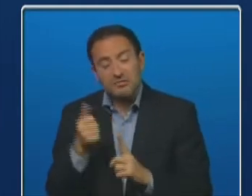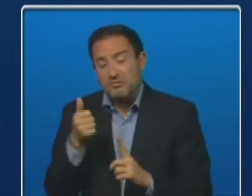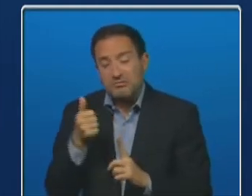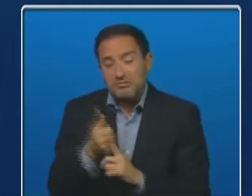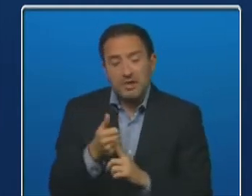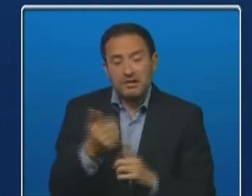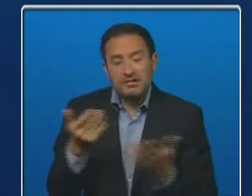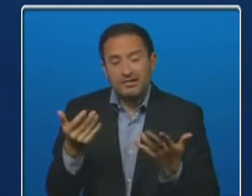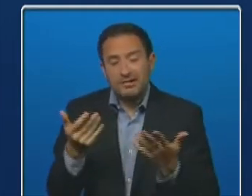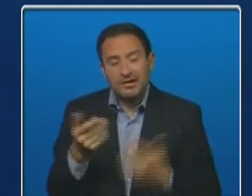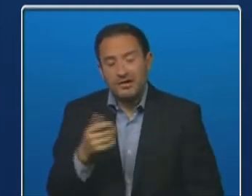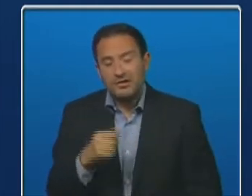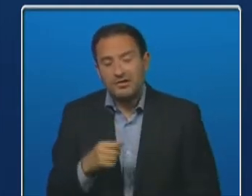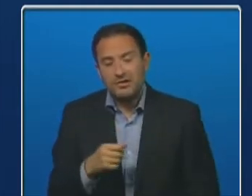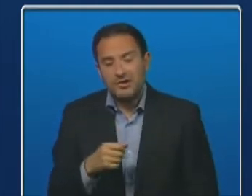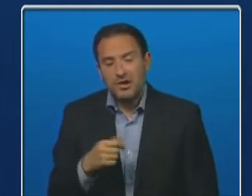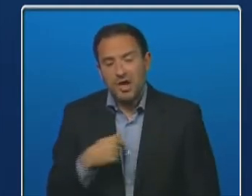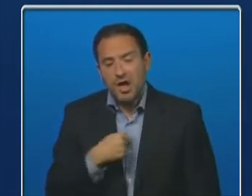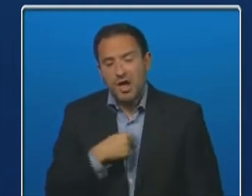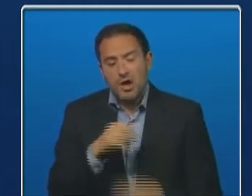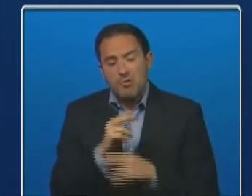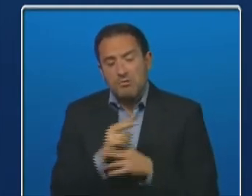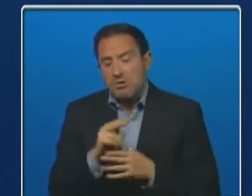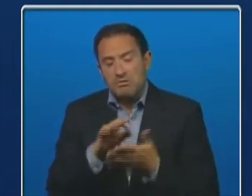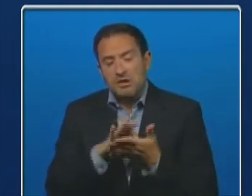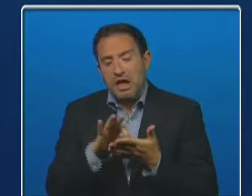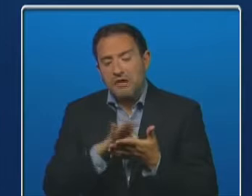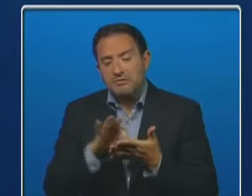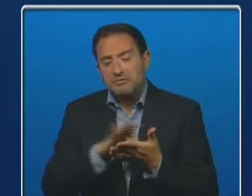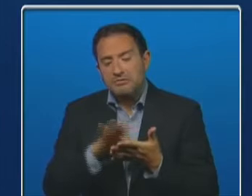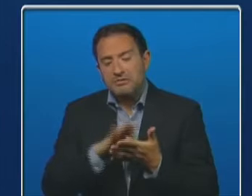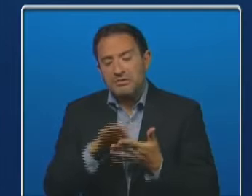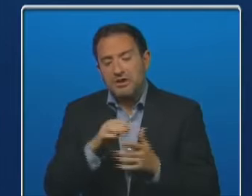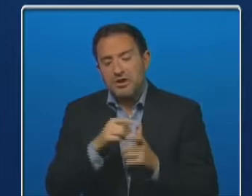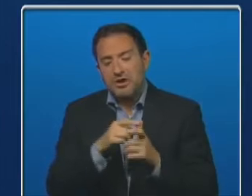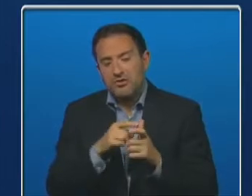to speculate on that. We just use the counts that come from the